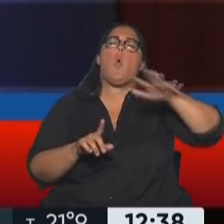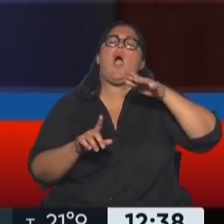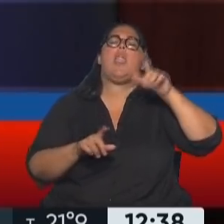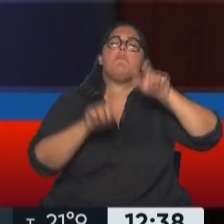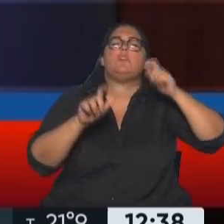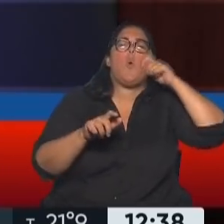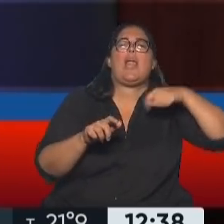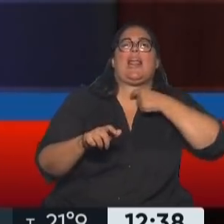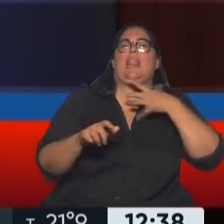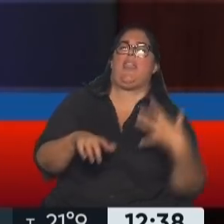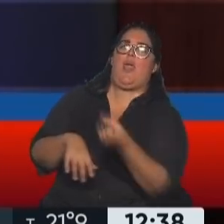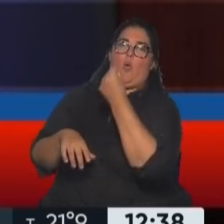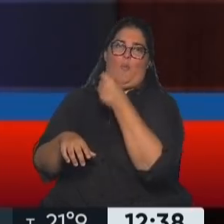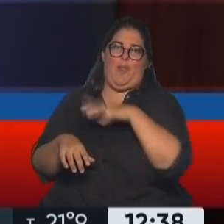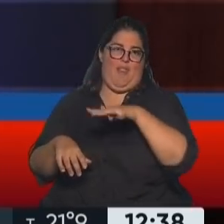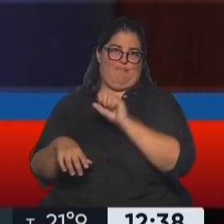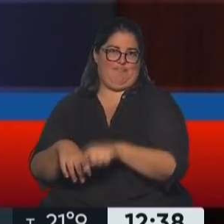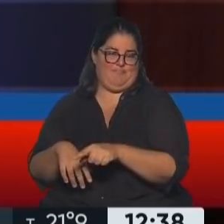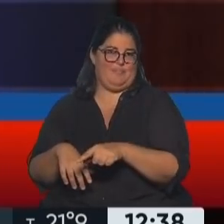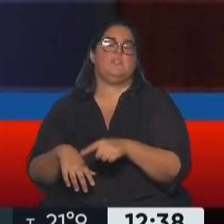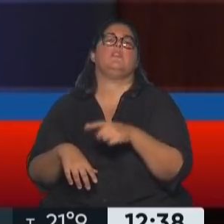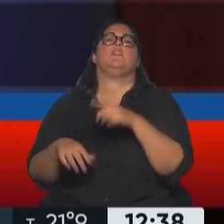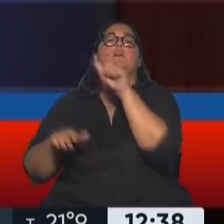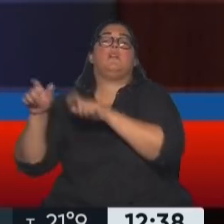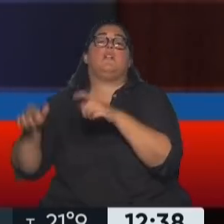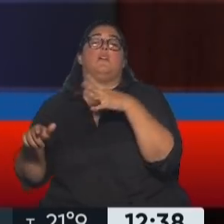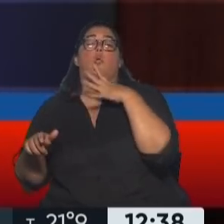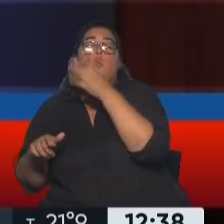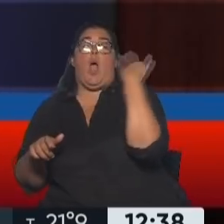attempting to take back territory that the Russians